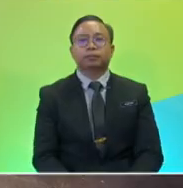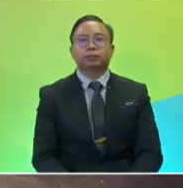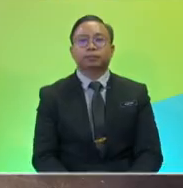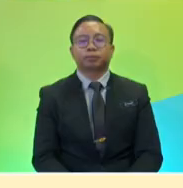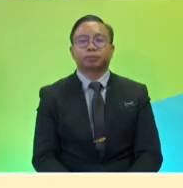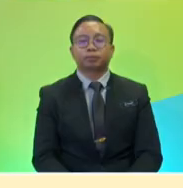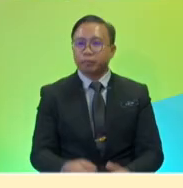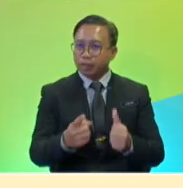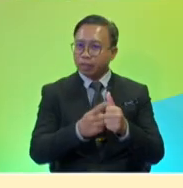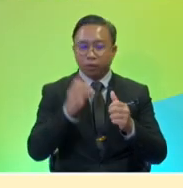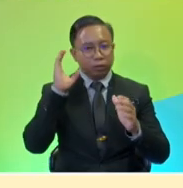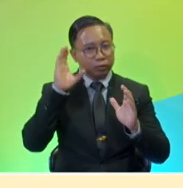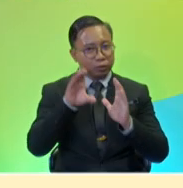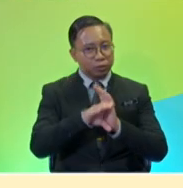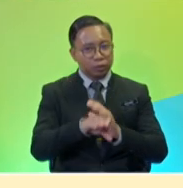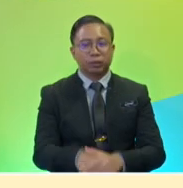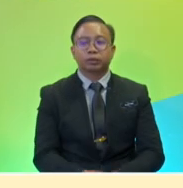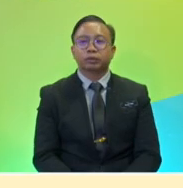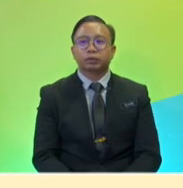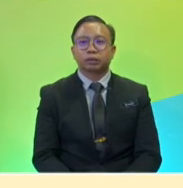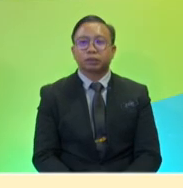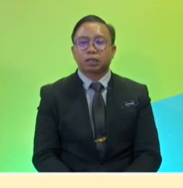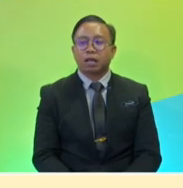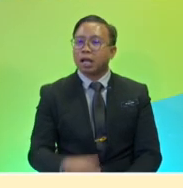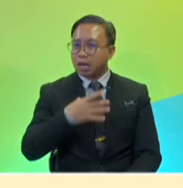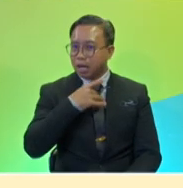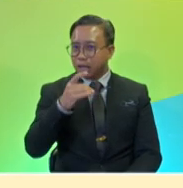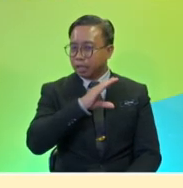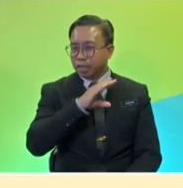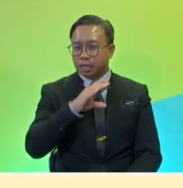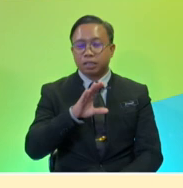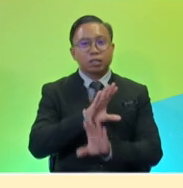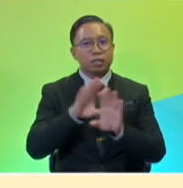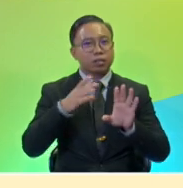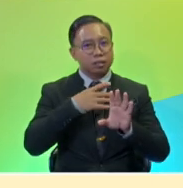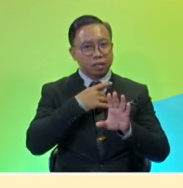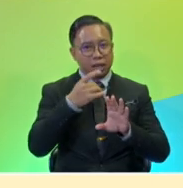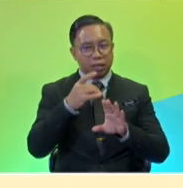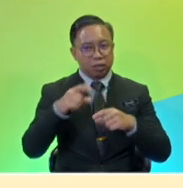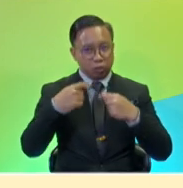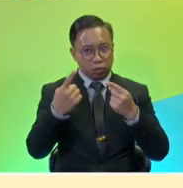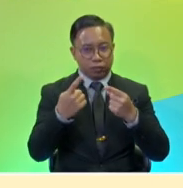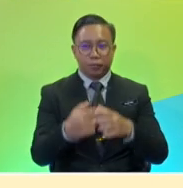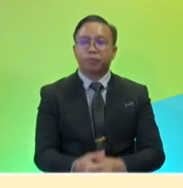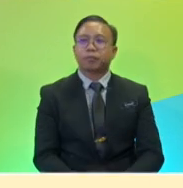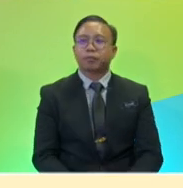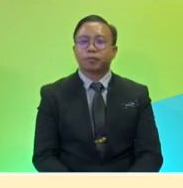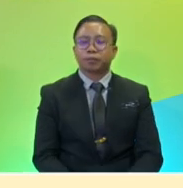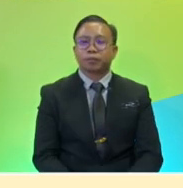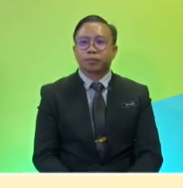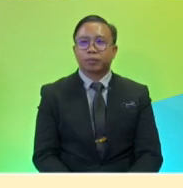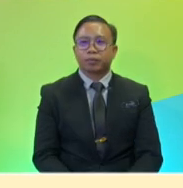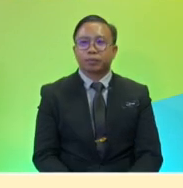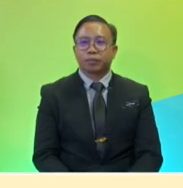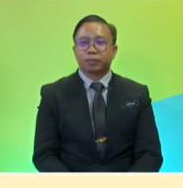first picture. All right. So like and dislike. So look at the picture, everybody. Okay, go Farooq. Would you like to